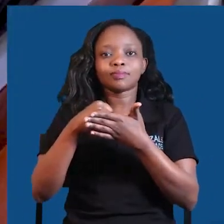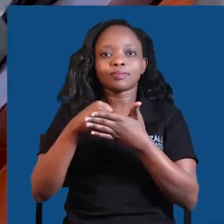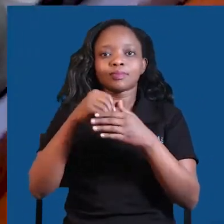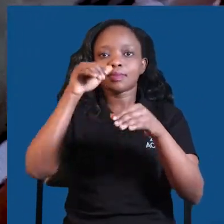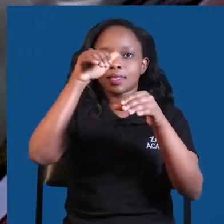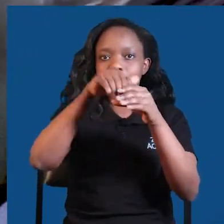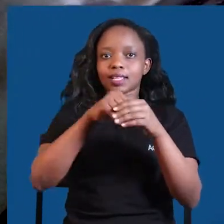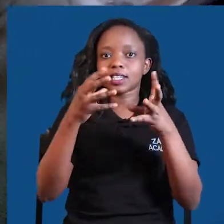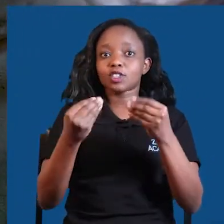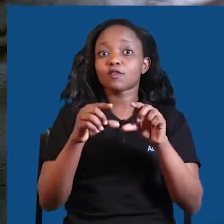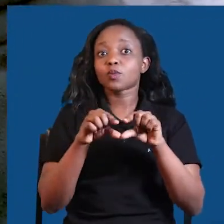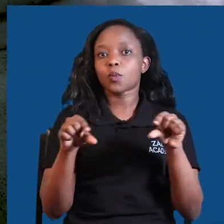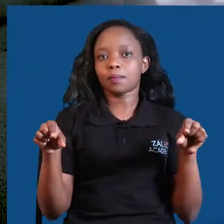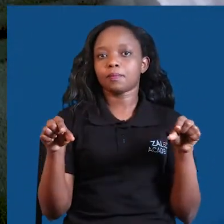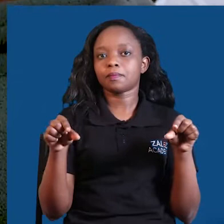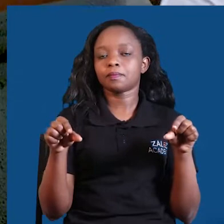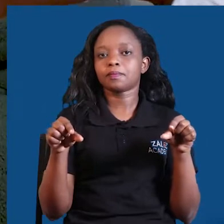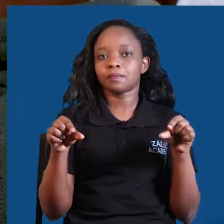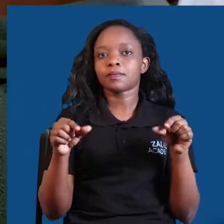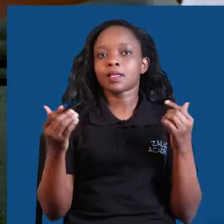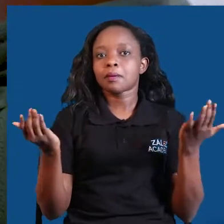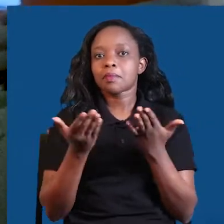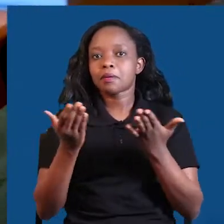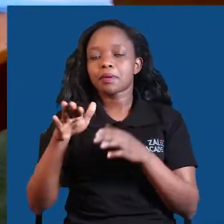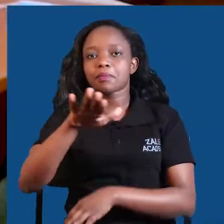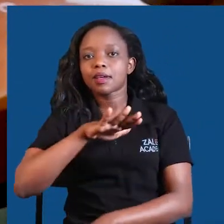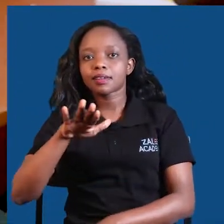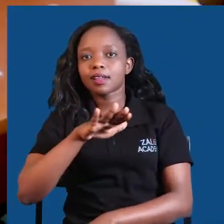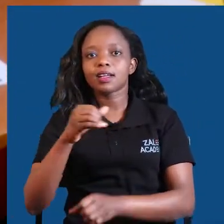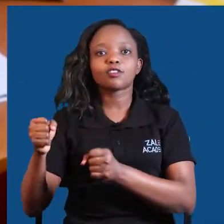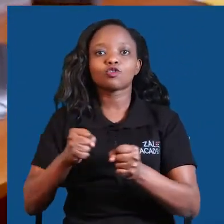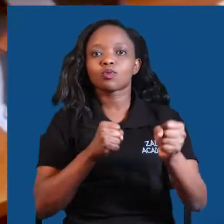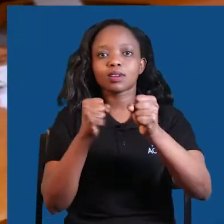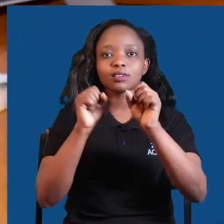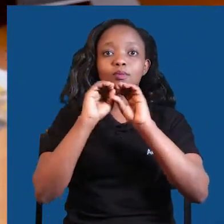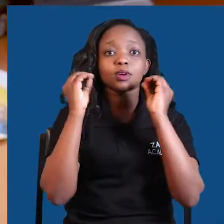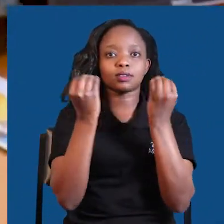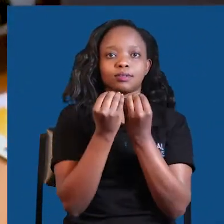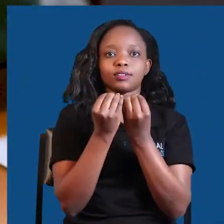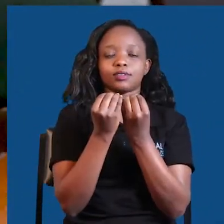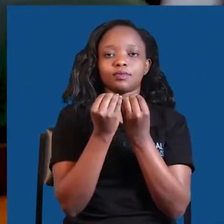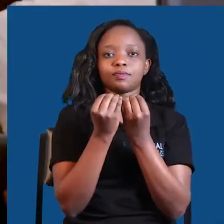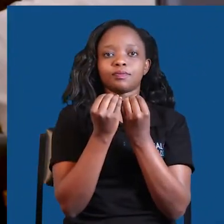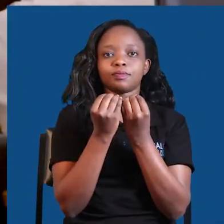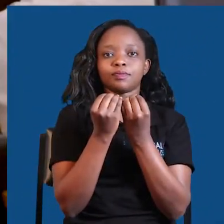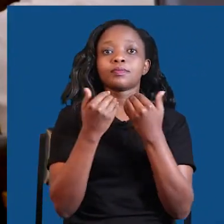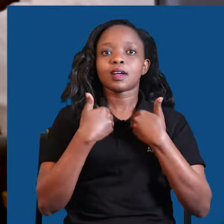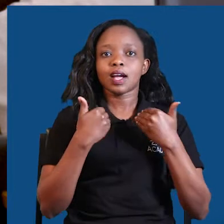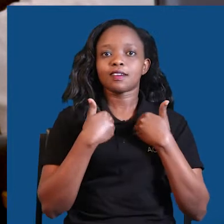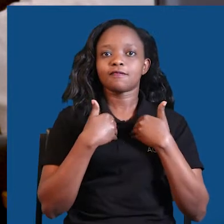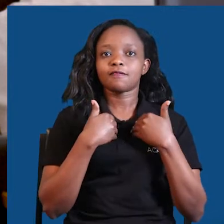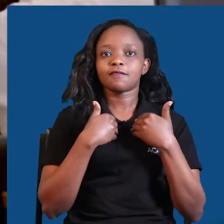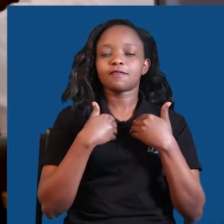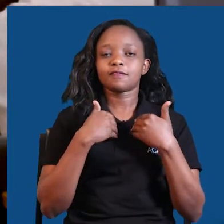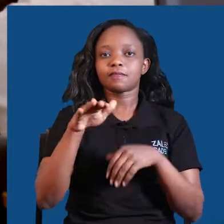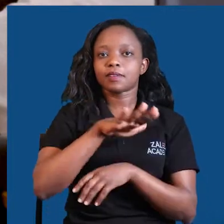structured into that software, maybe the location, the structure, and the organization or the flow of it.